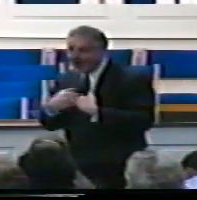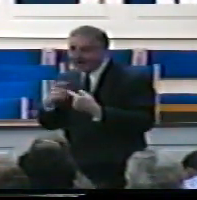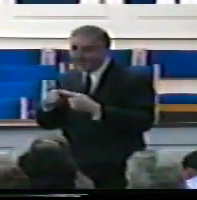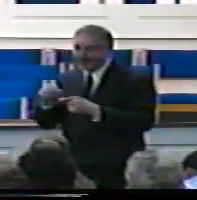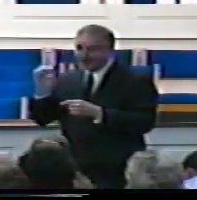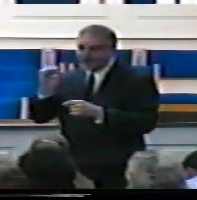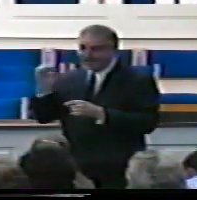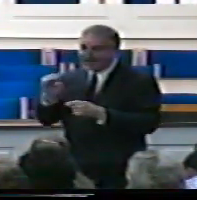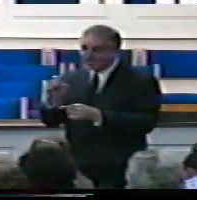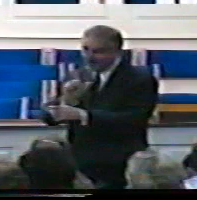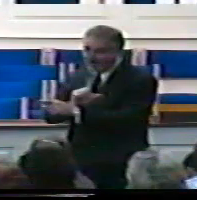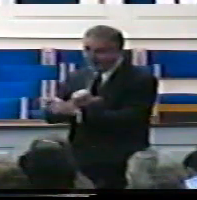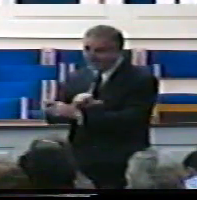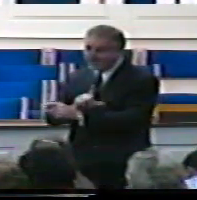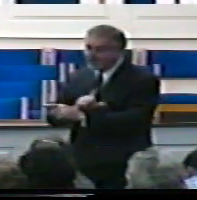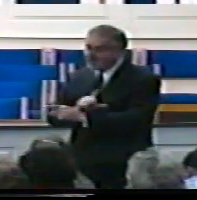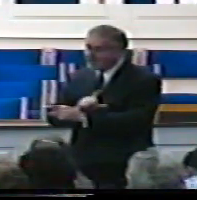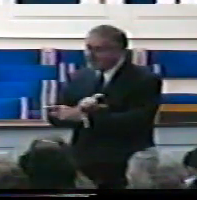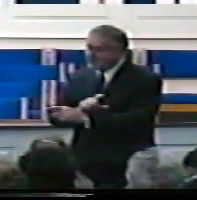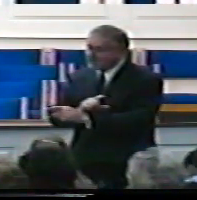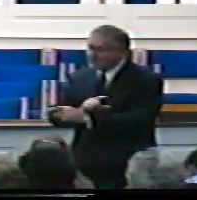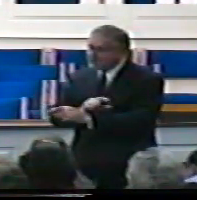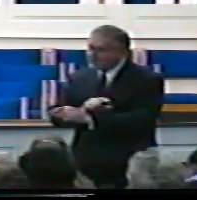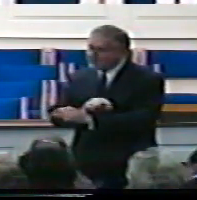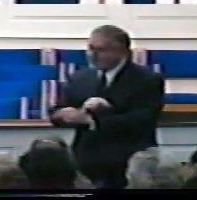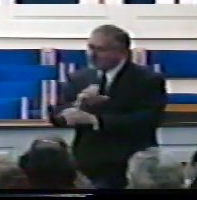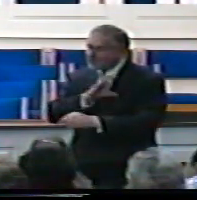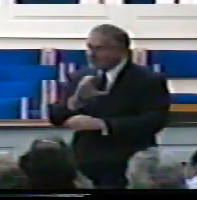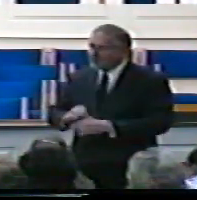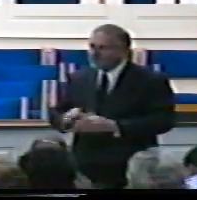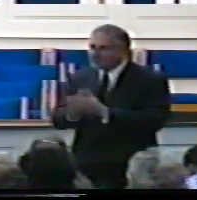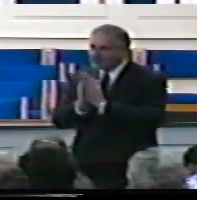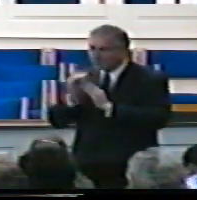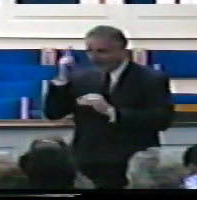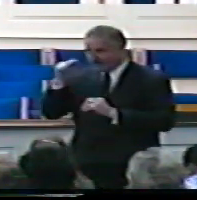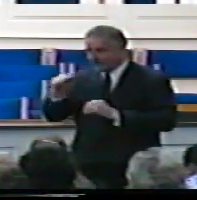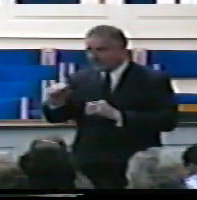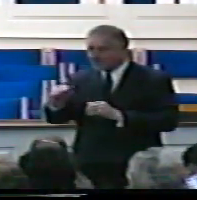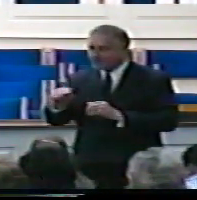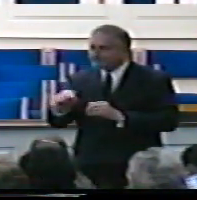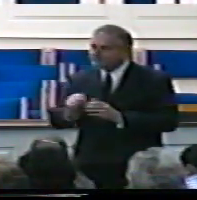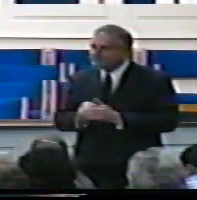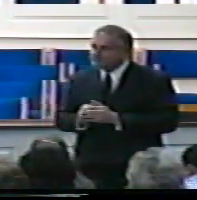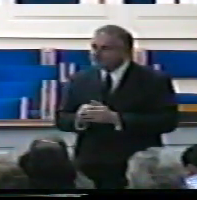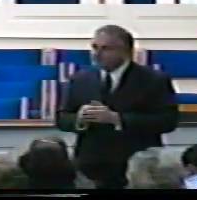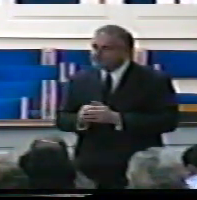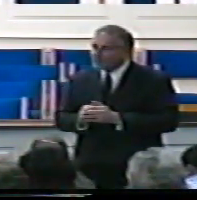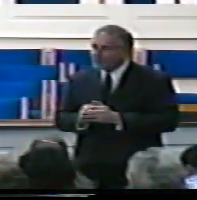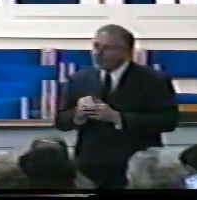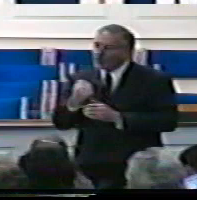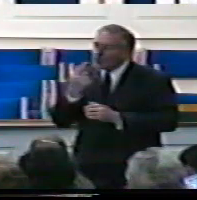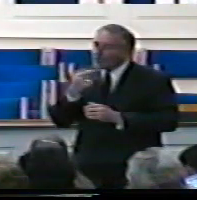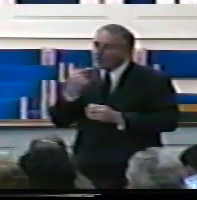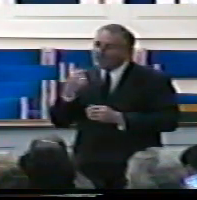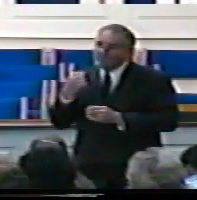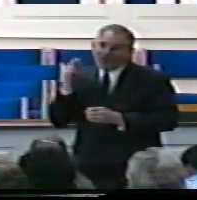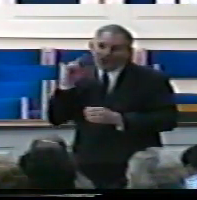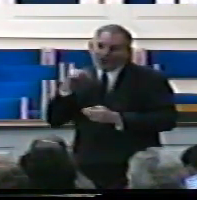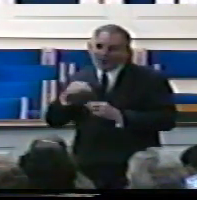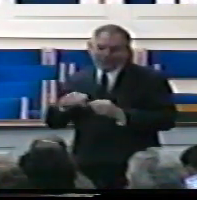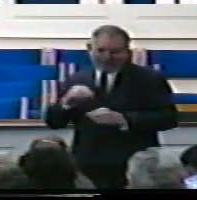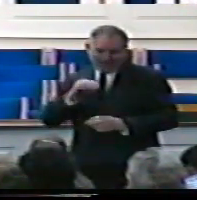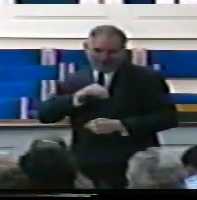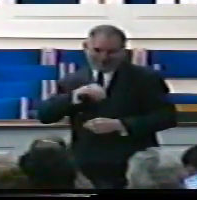place that seems not appreciated? Christ is praying for you there. Whoever heard of Martha and Mary's home